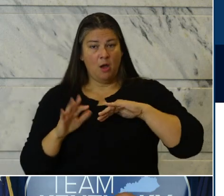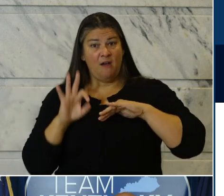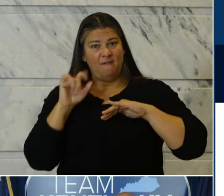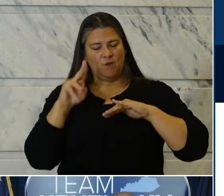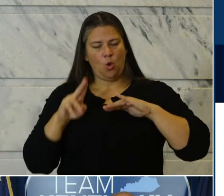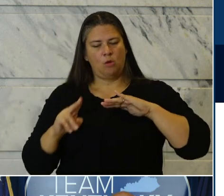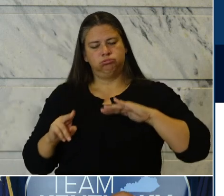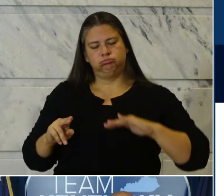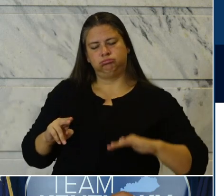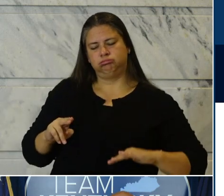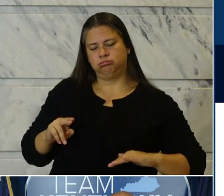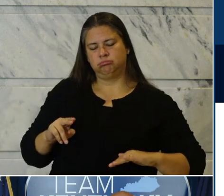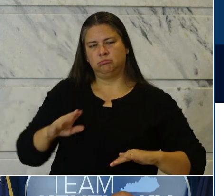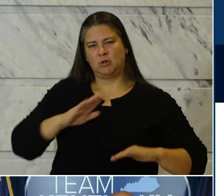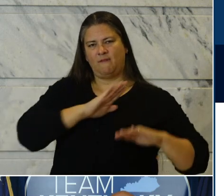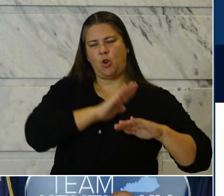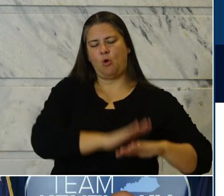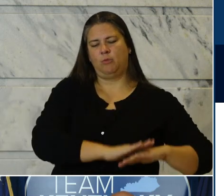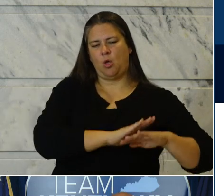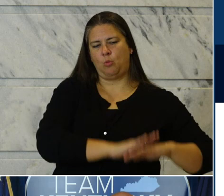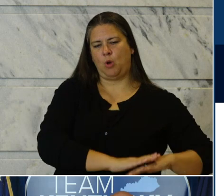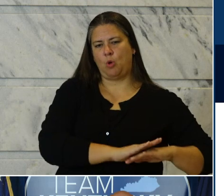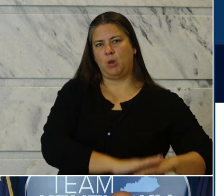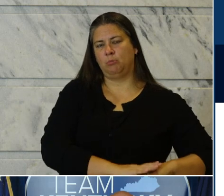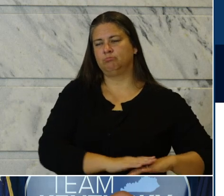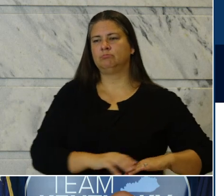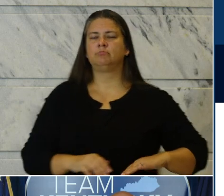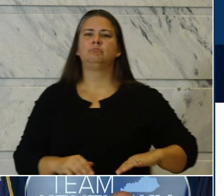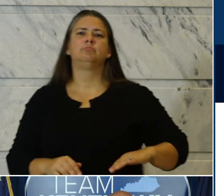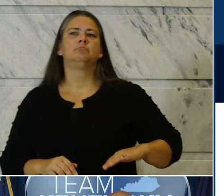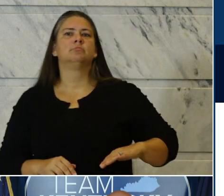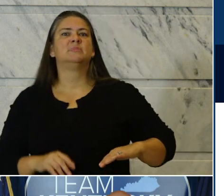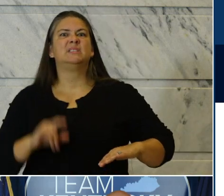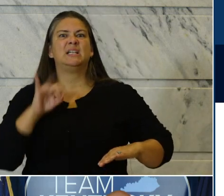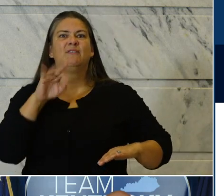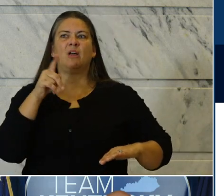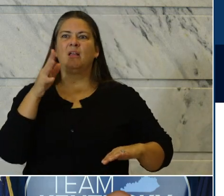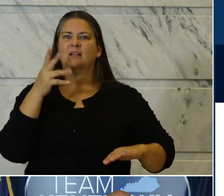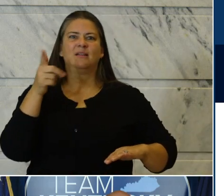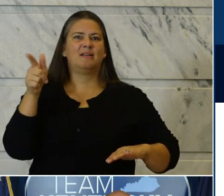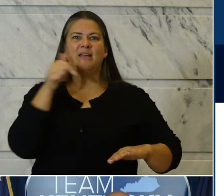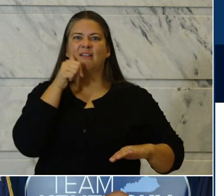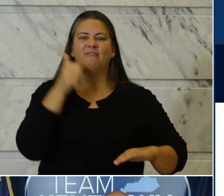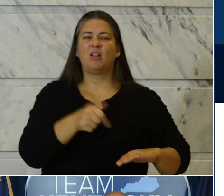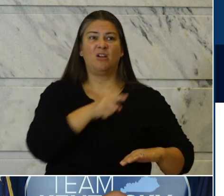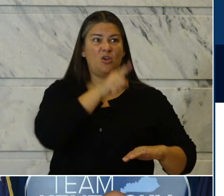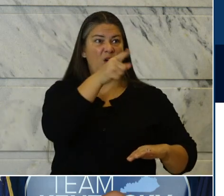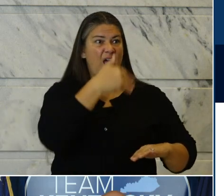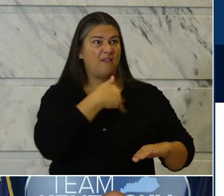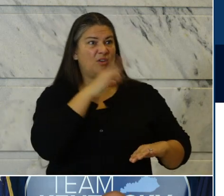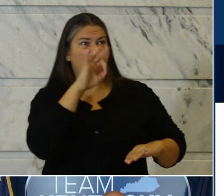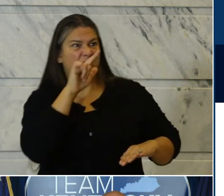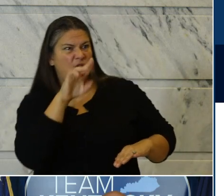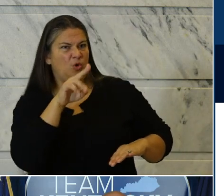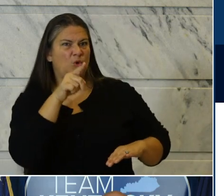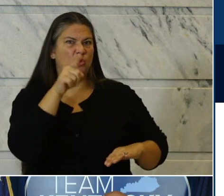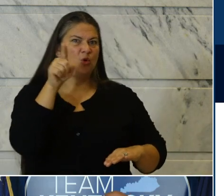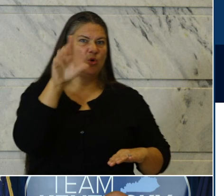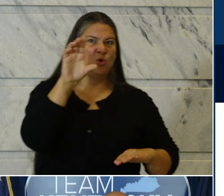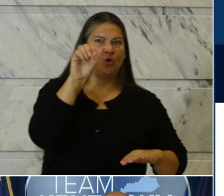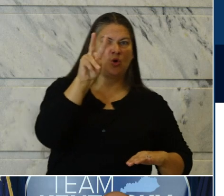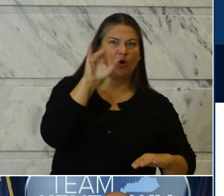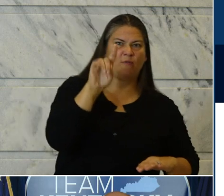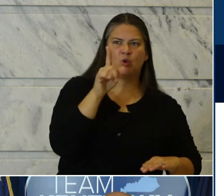Again, if you're sloppy and careless, it's going to be impossible to know who has the flu and who has COVID. And people who are uncertain in their status are going